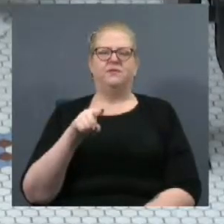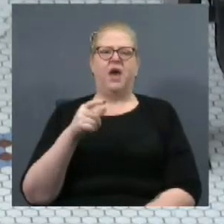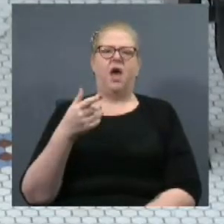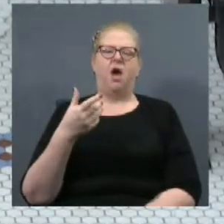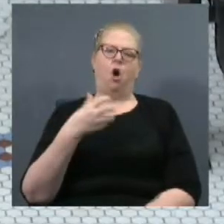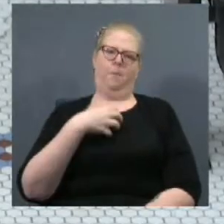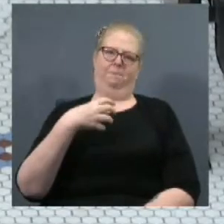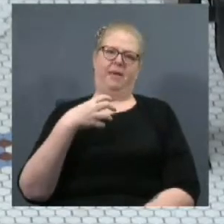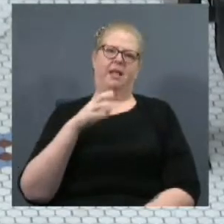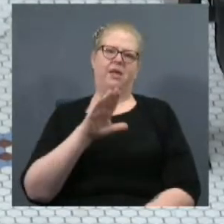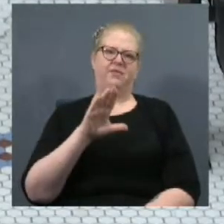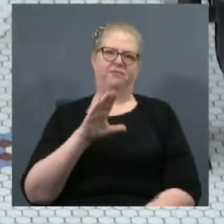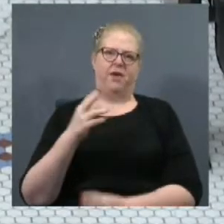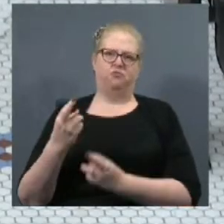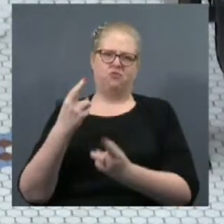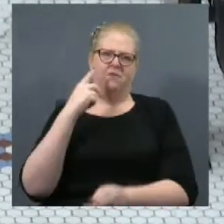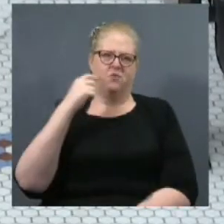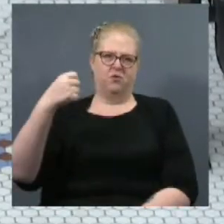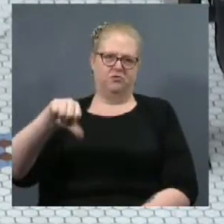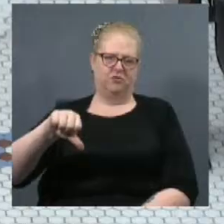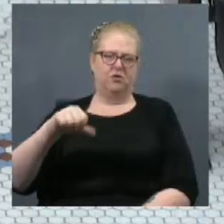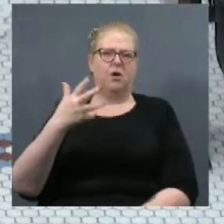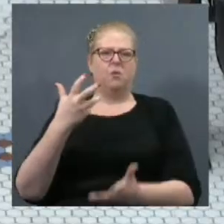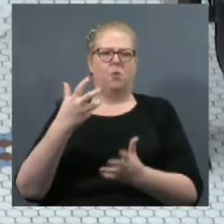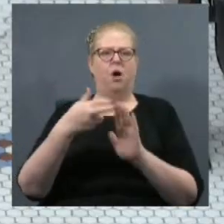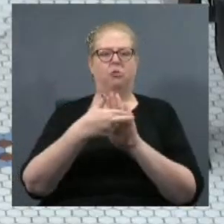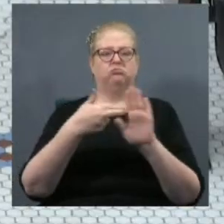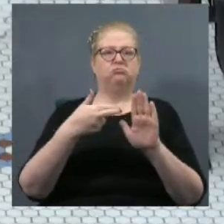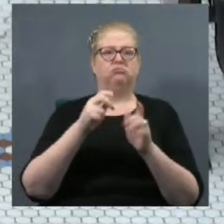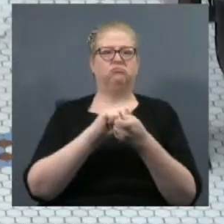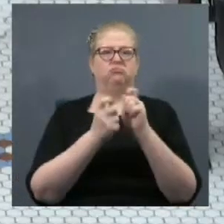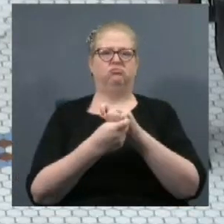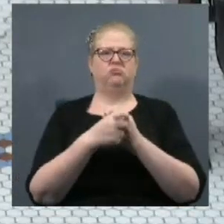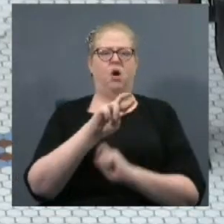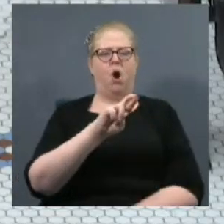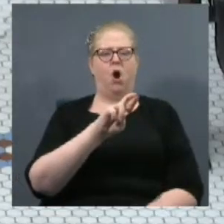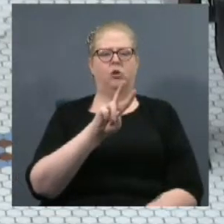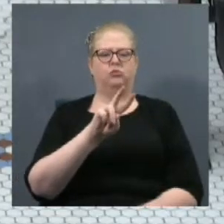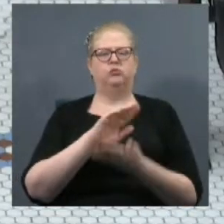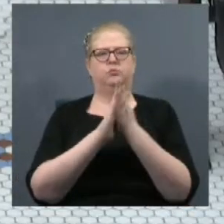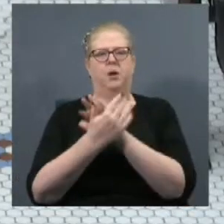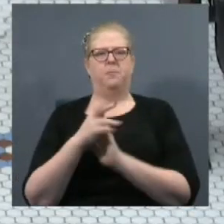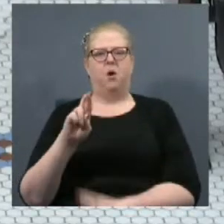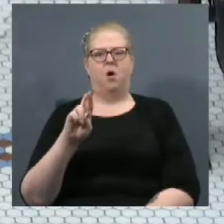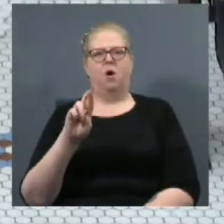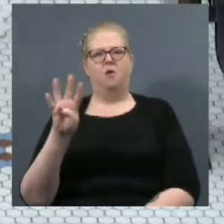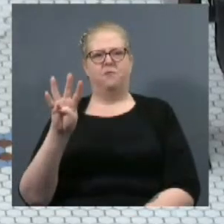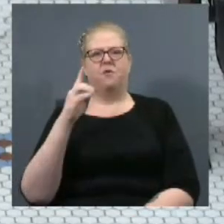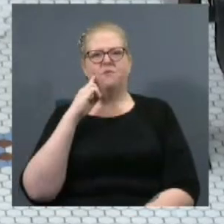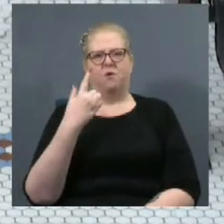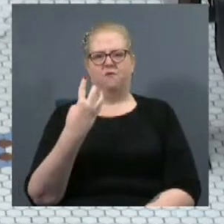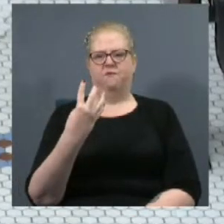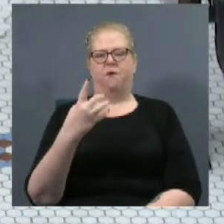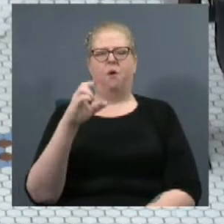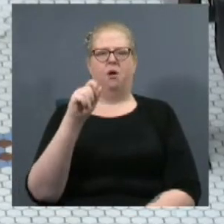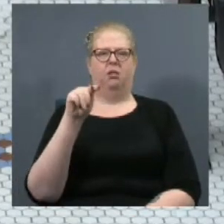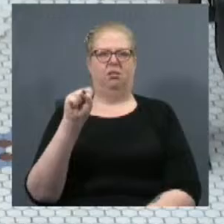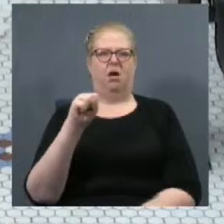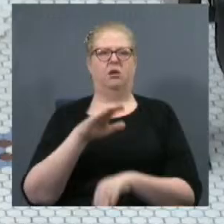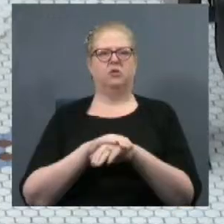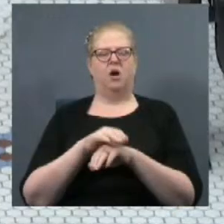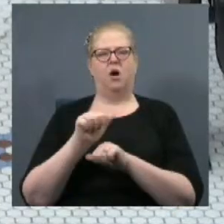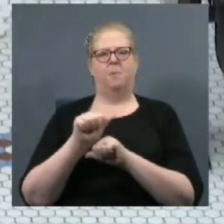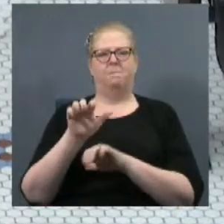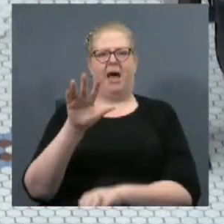of the rezoning from R2 to R4 for 45 lots located along Mountain Vista and Summit Drive,